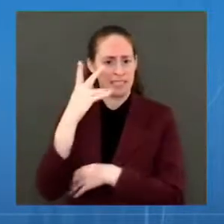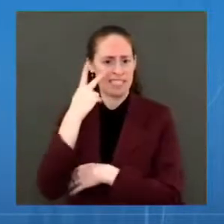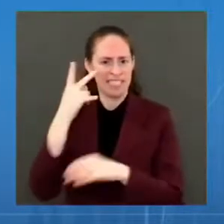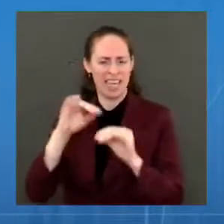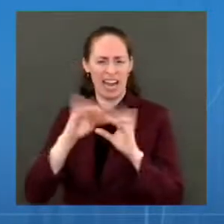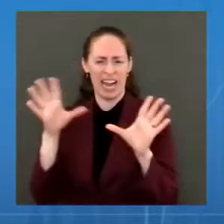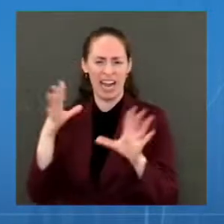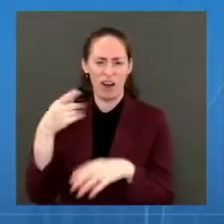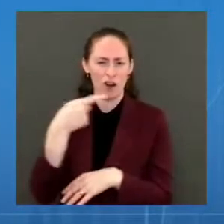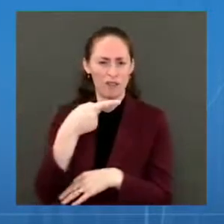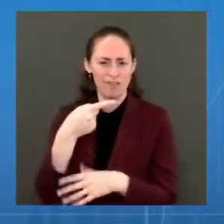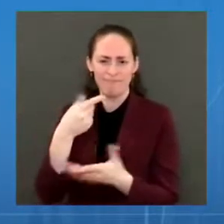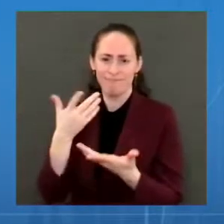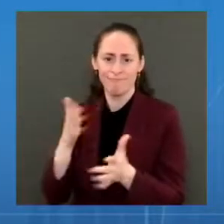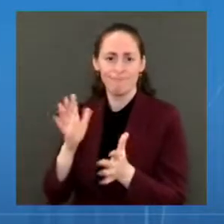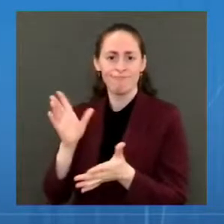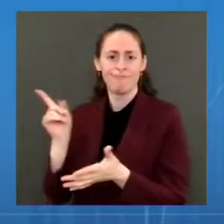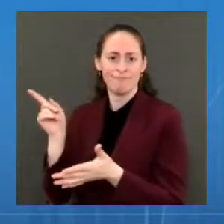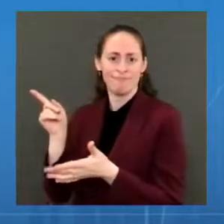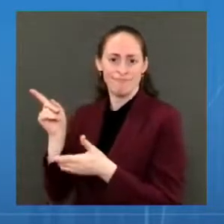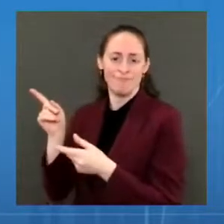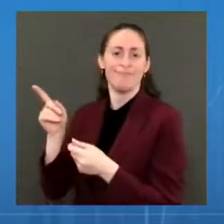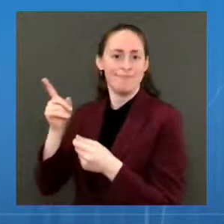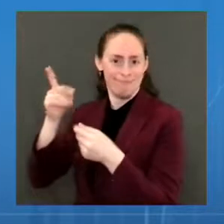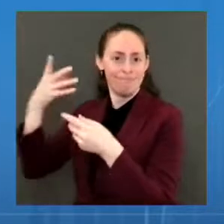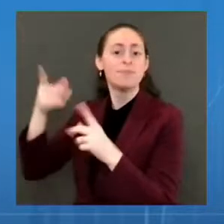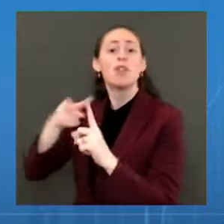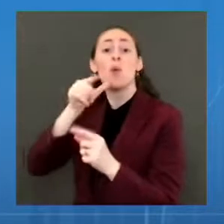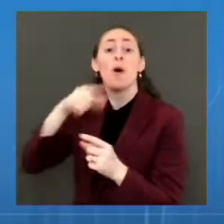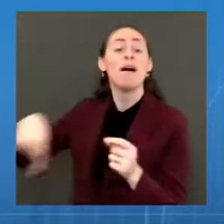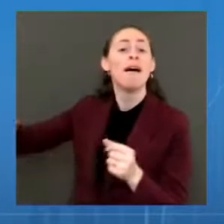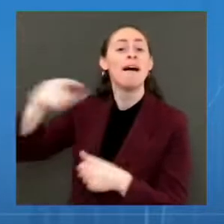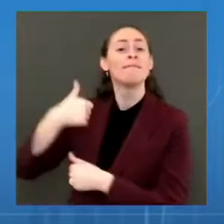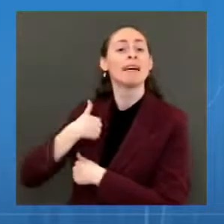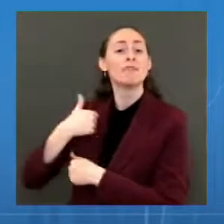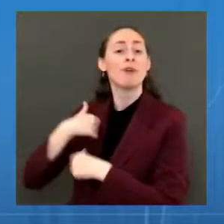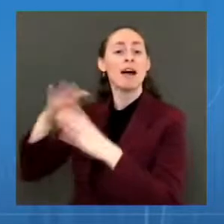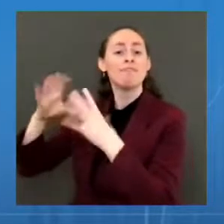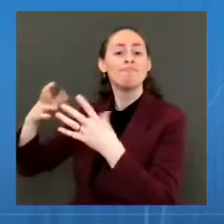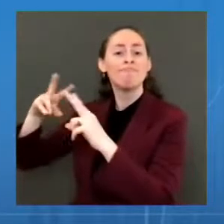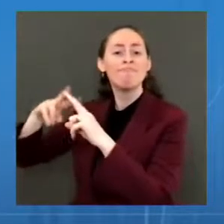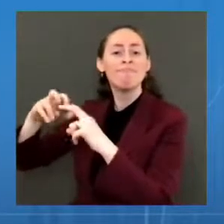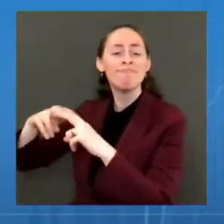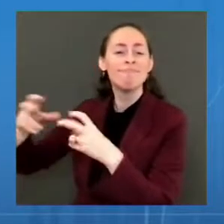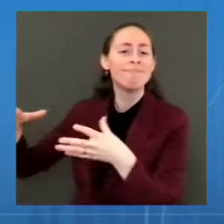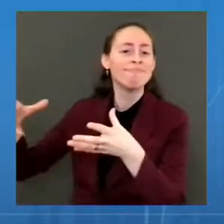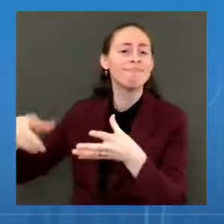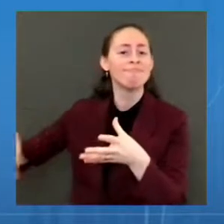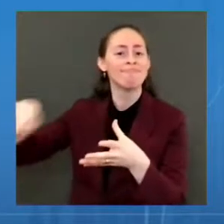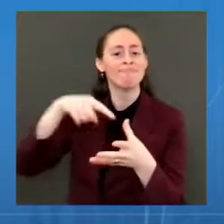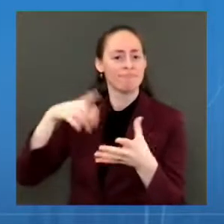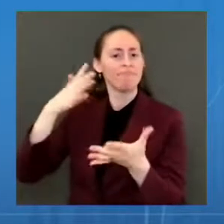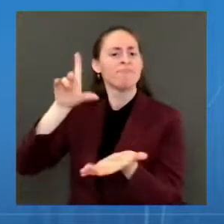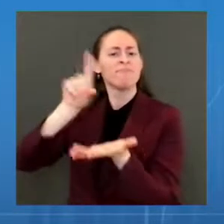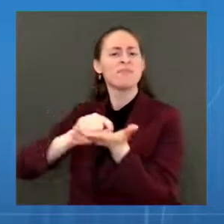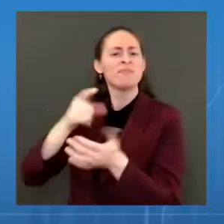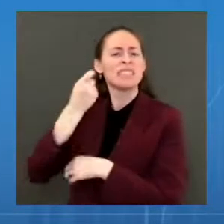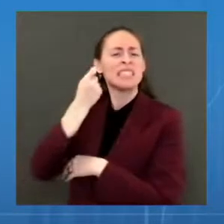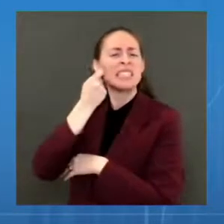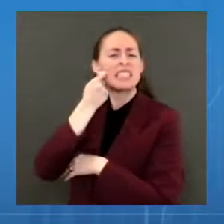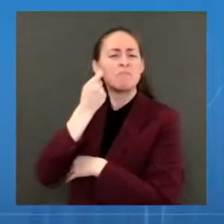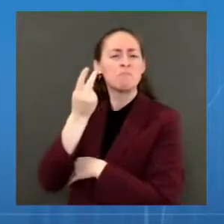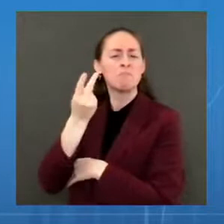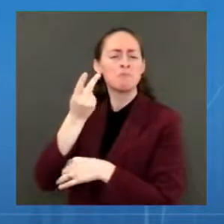US veterans study published in Science just a couple of weeks ago. If you look at the left-hand part of